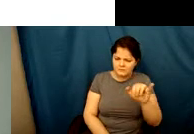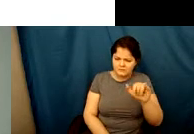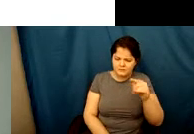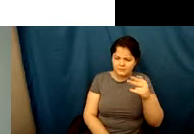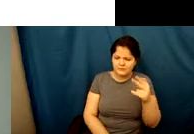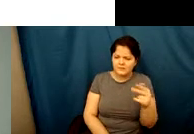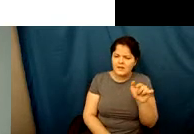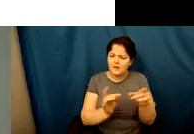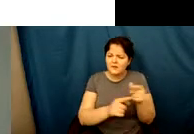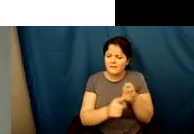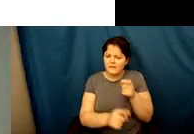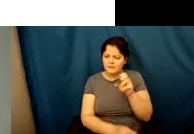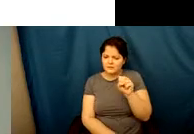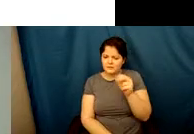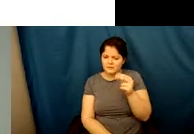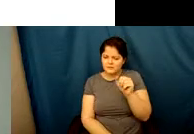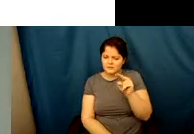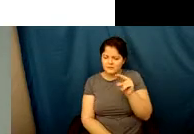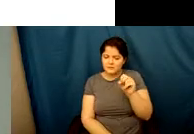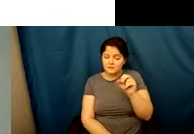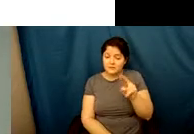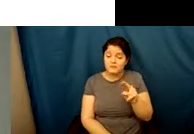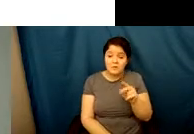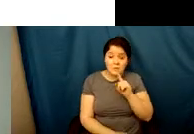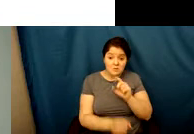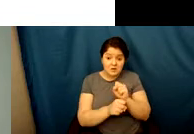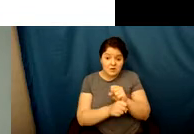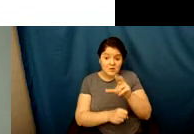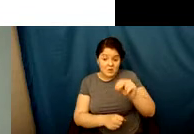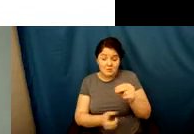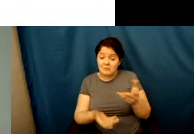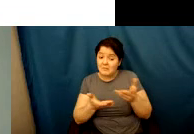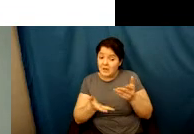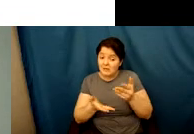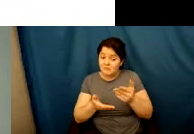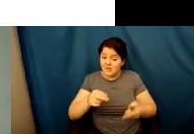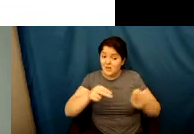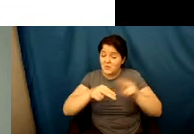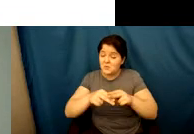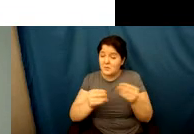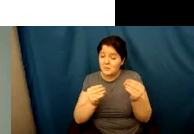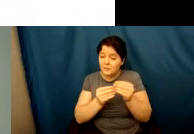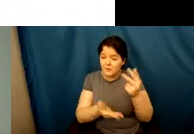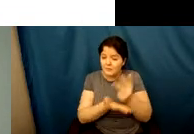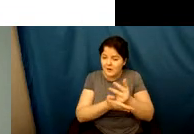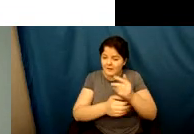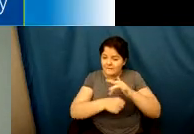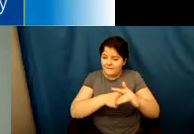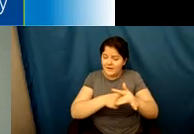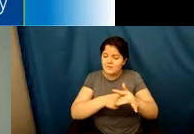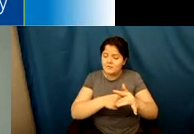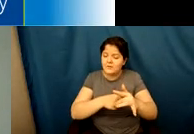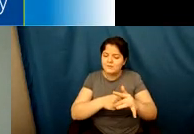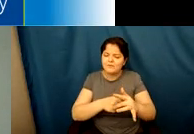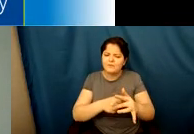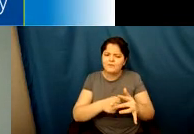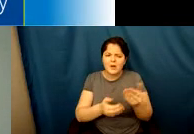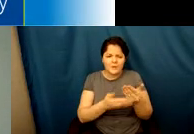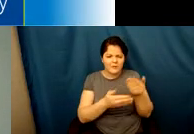Shannon. Actually, no, it may increase parking on Raleigh. One of the earlier